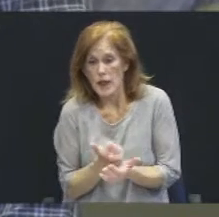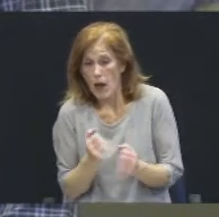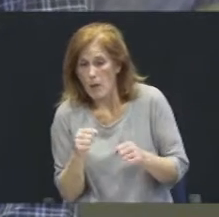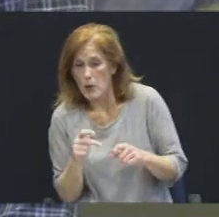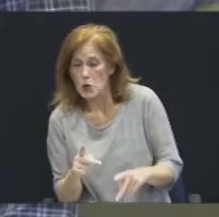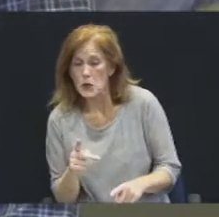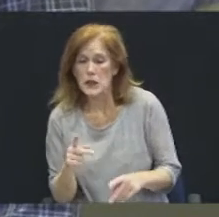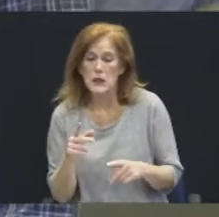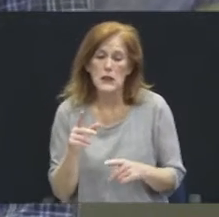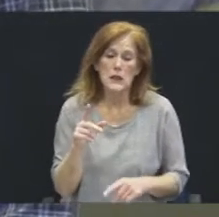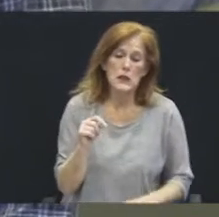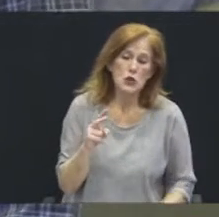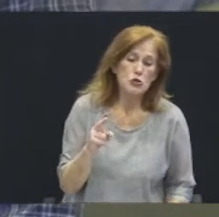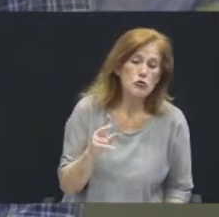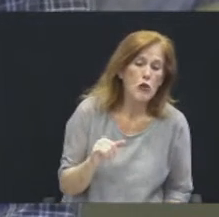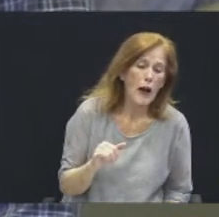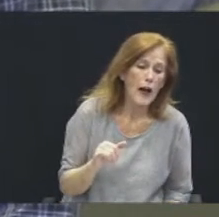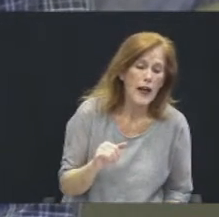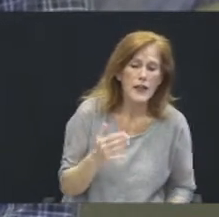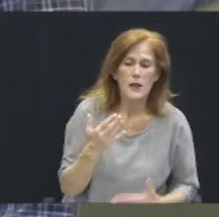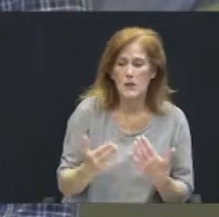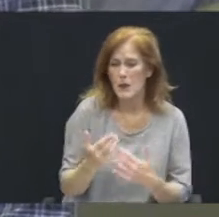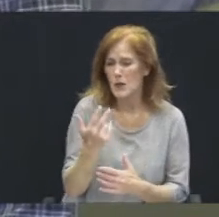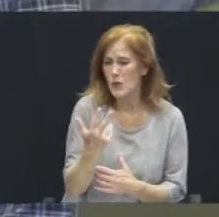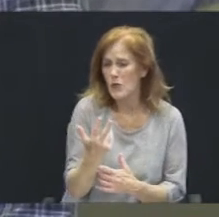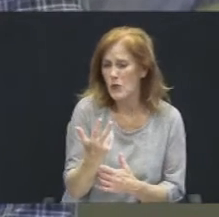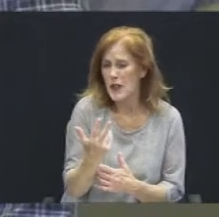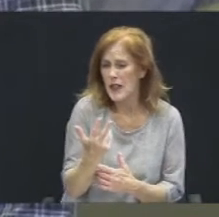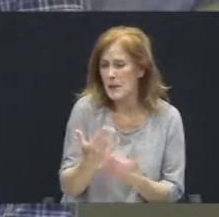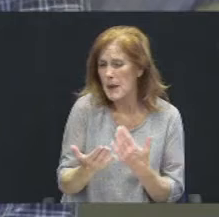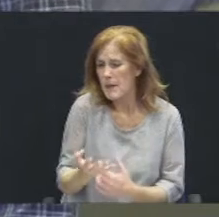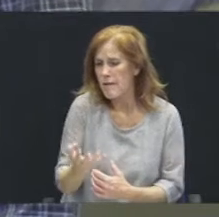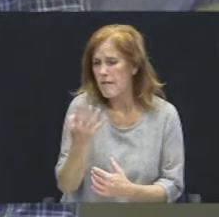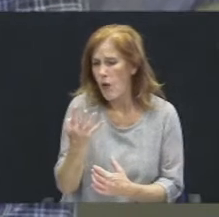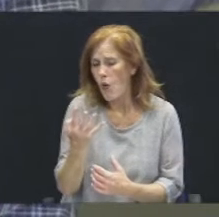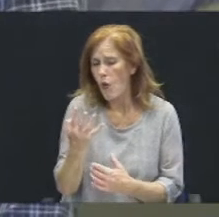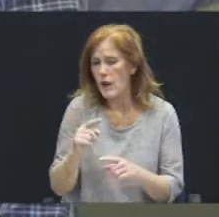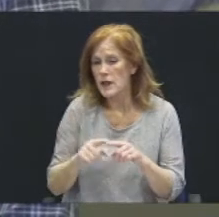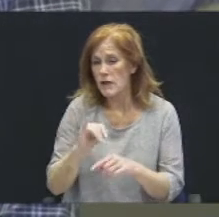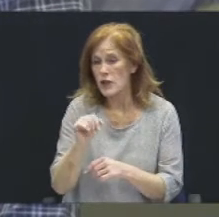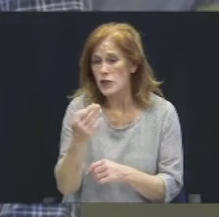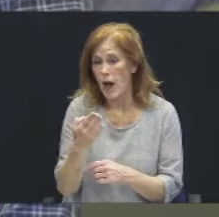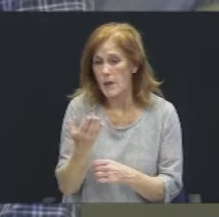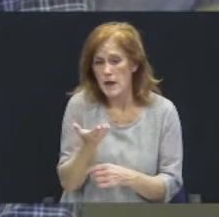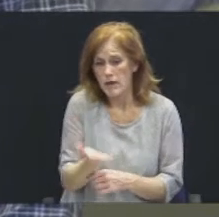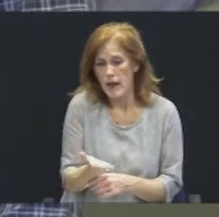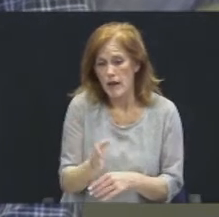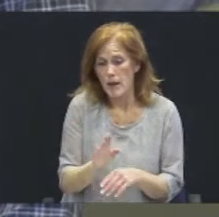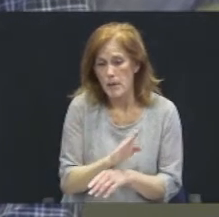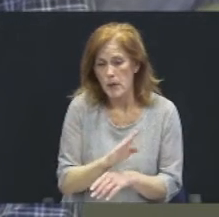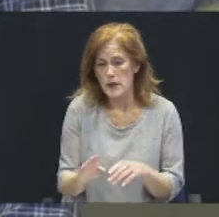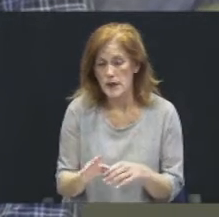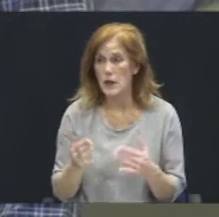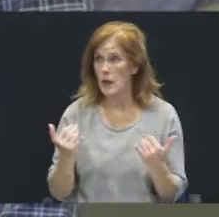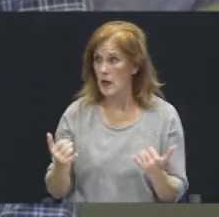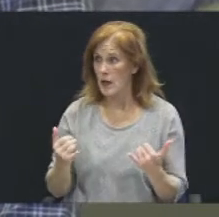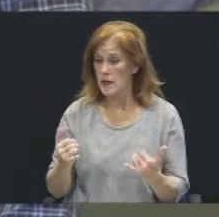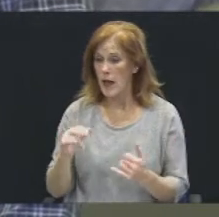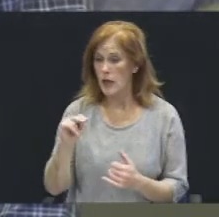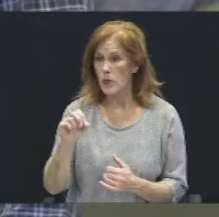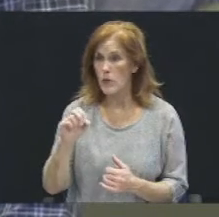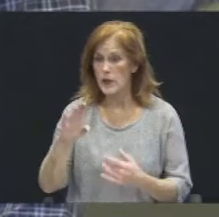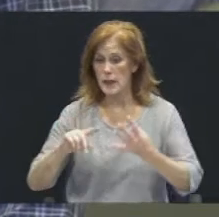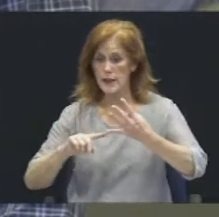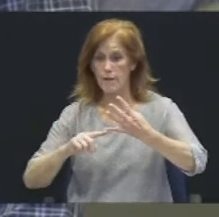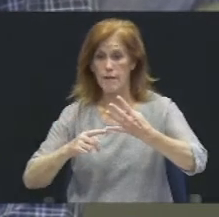try out 3 to 4 different jobs within the business. Nebraska right now is number 4